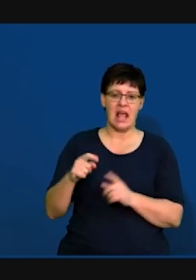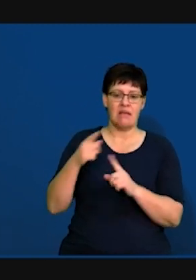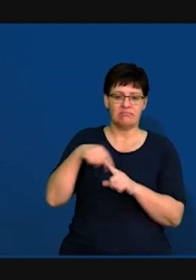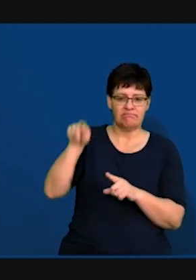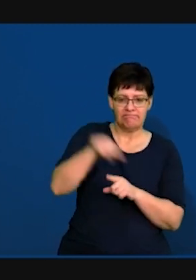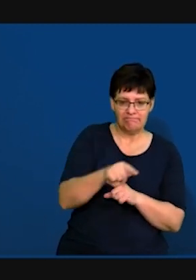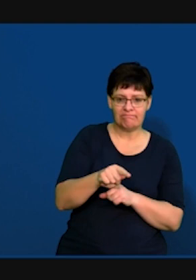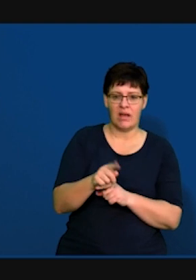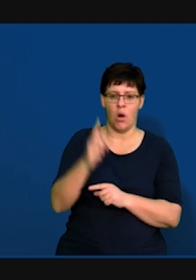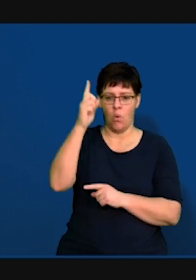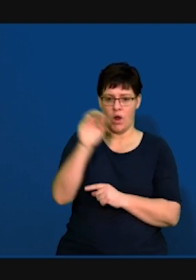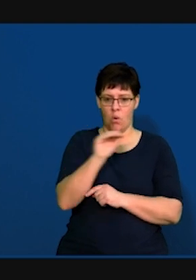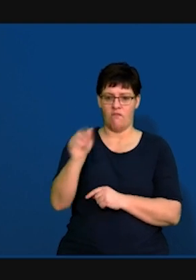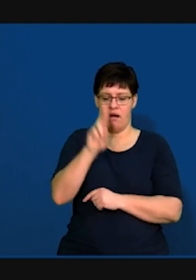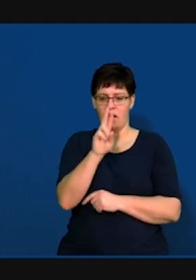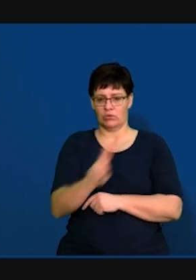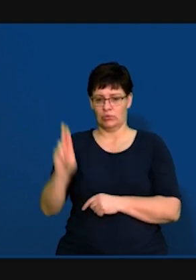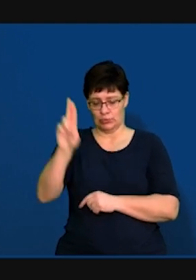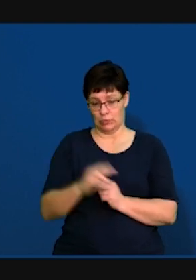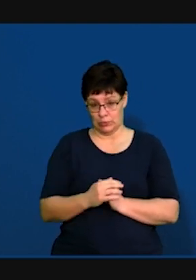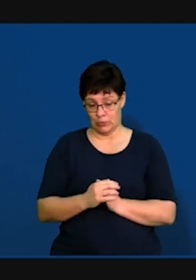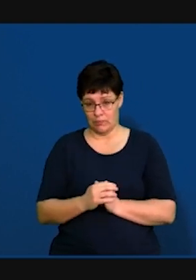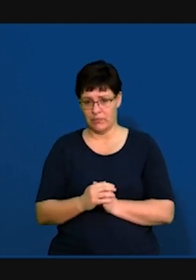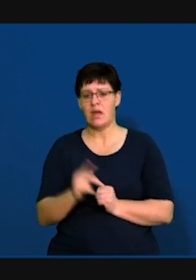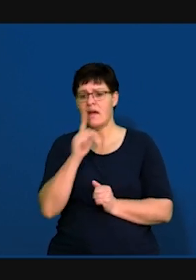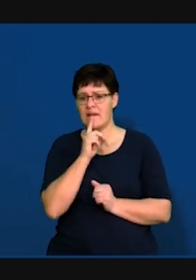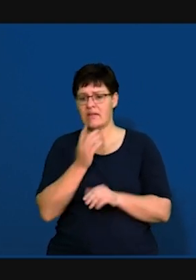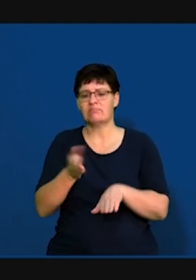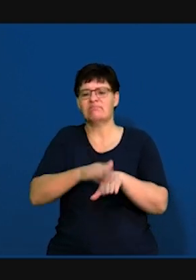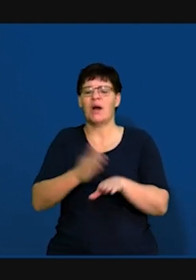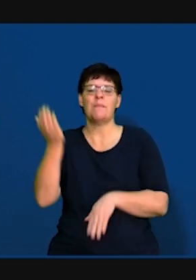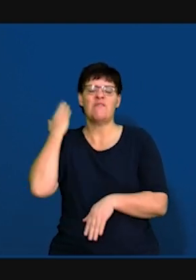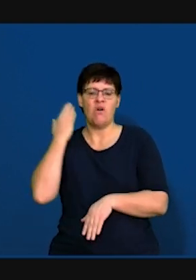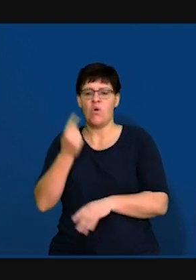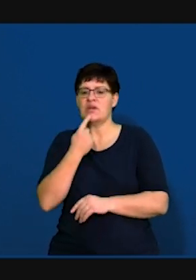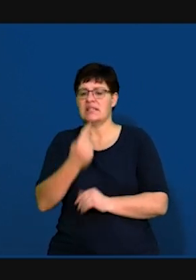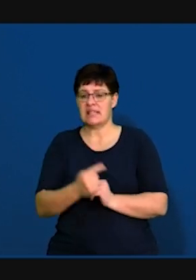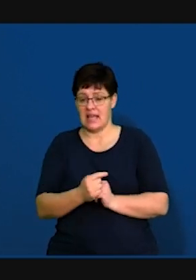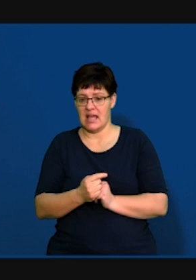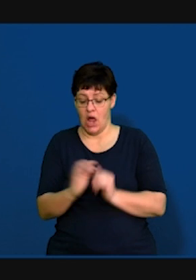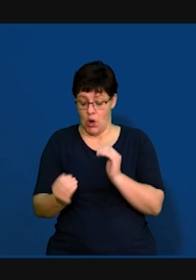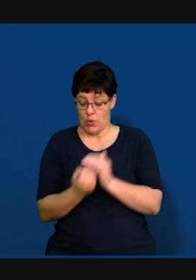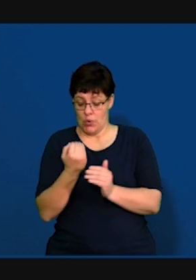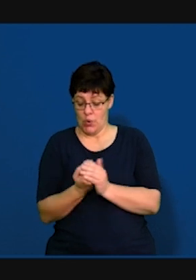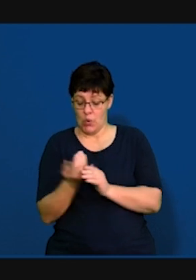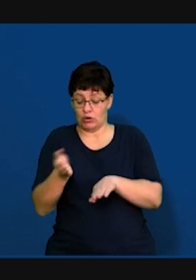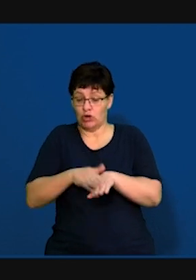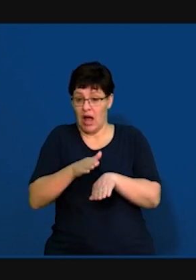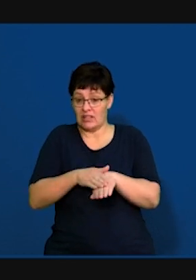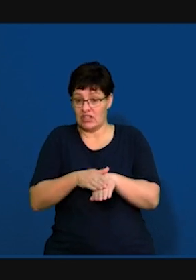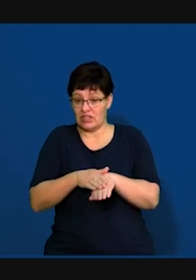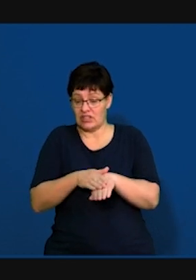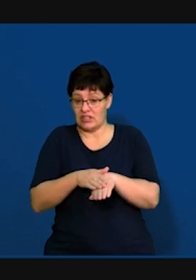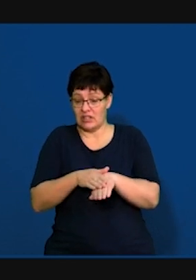It means then, from the calculations that we've done on the previous slide, we know that the new force, the charge